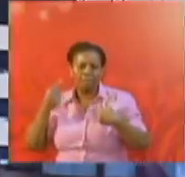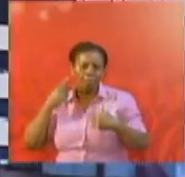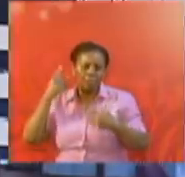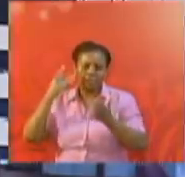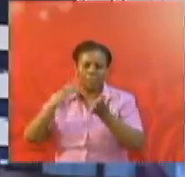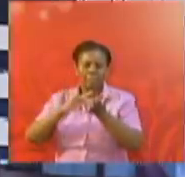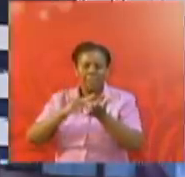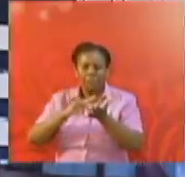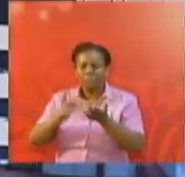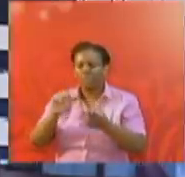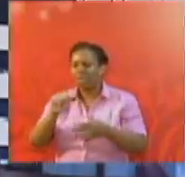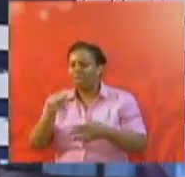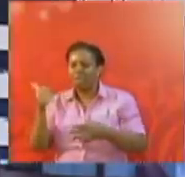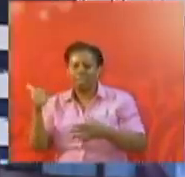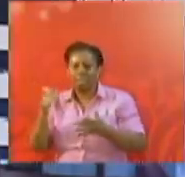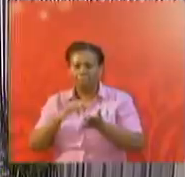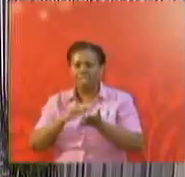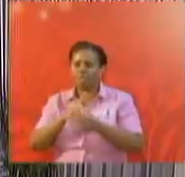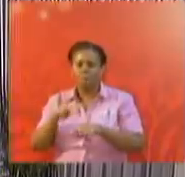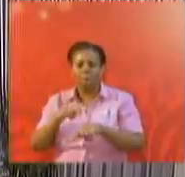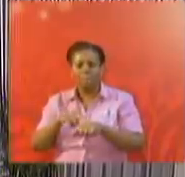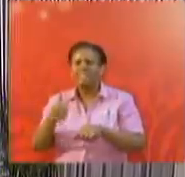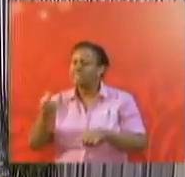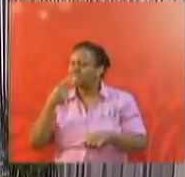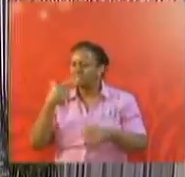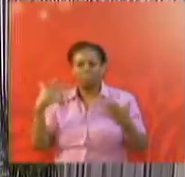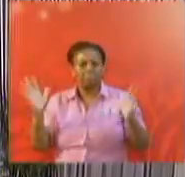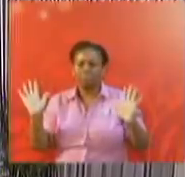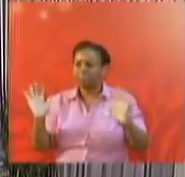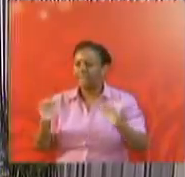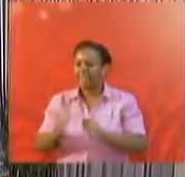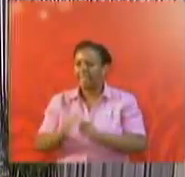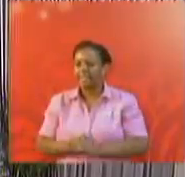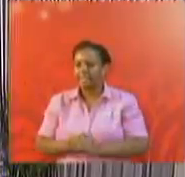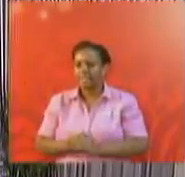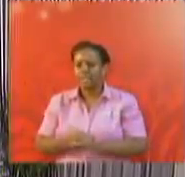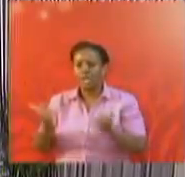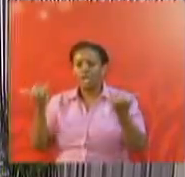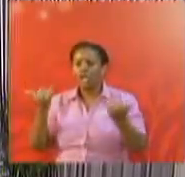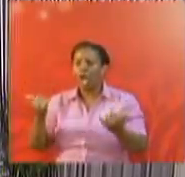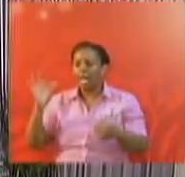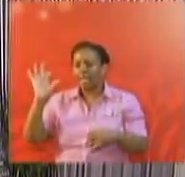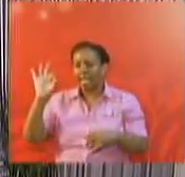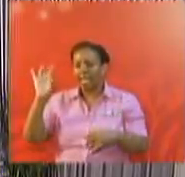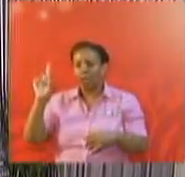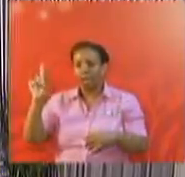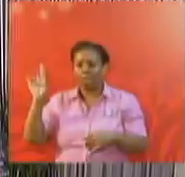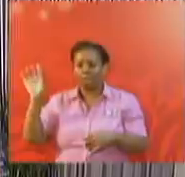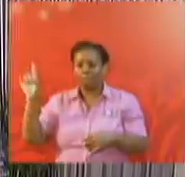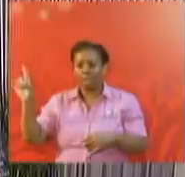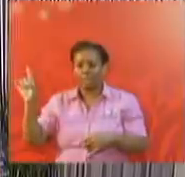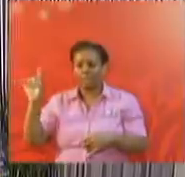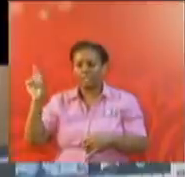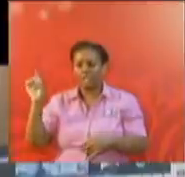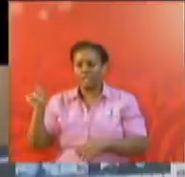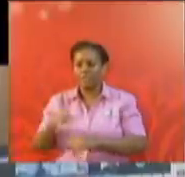treatment as such to be given at home. Thank you. And now 98.1, one question, please.